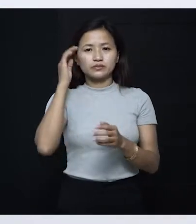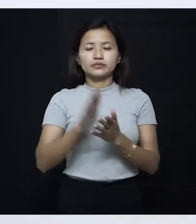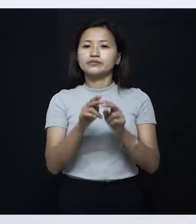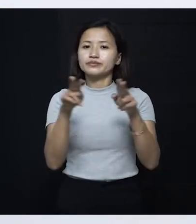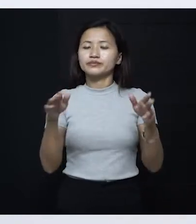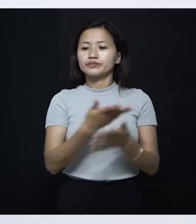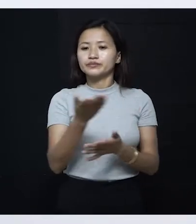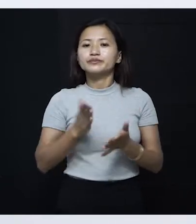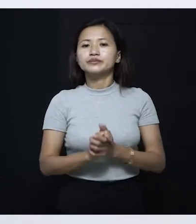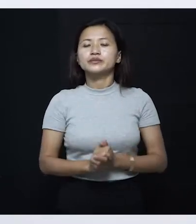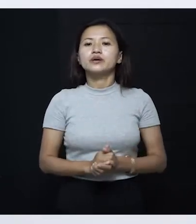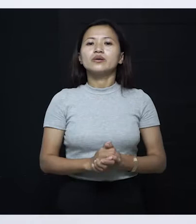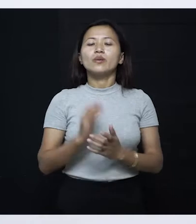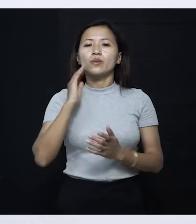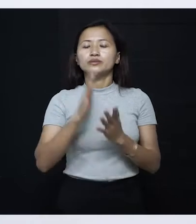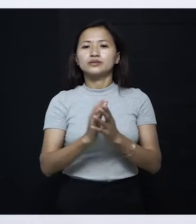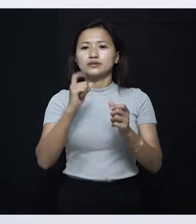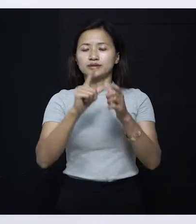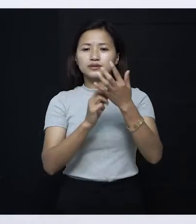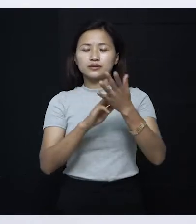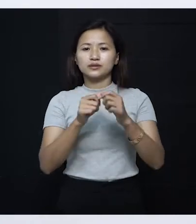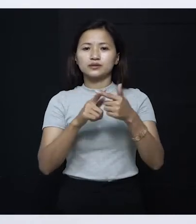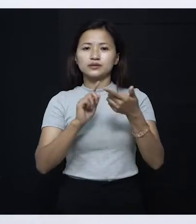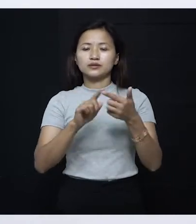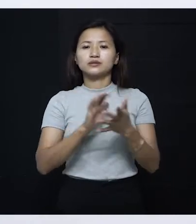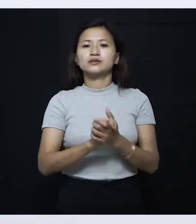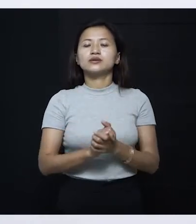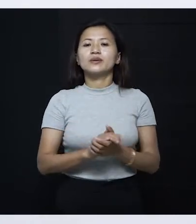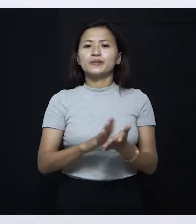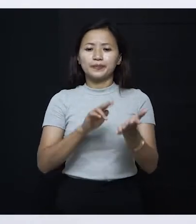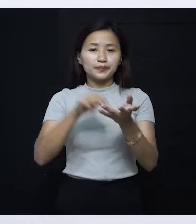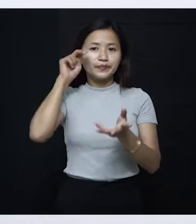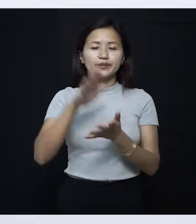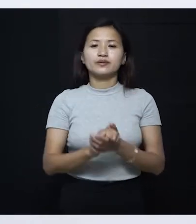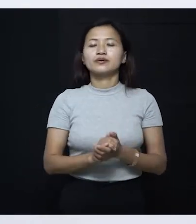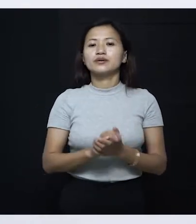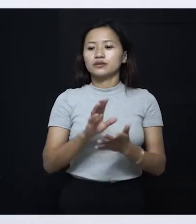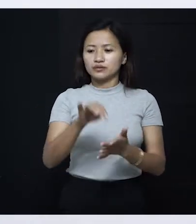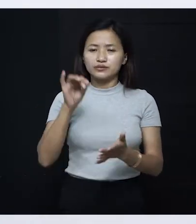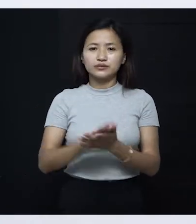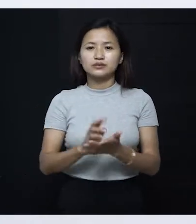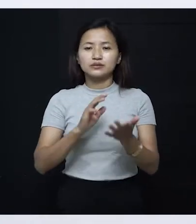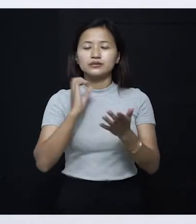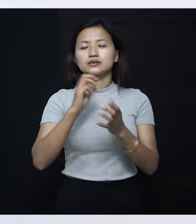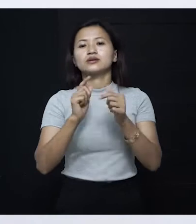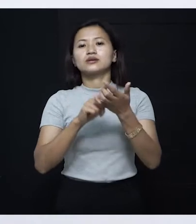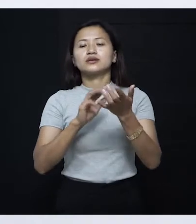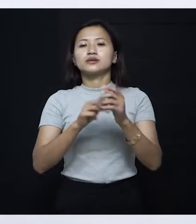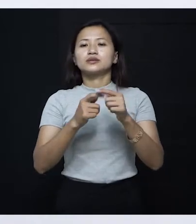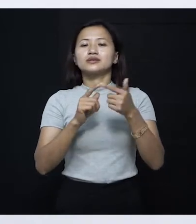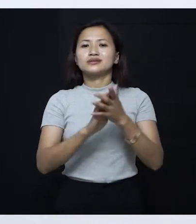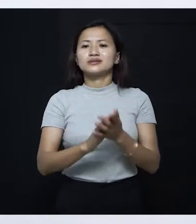So here, when we say climate, regarding the climate of Nagaland, you will find that the climate of Nagaland